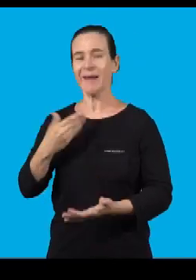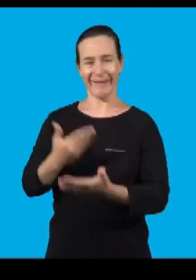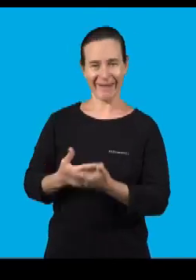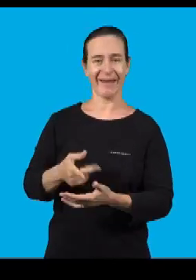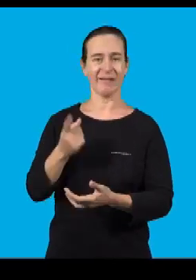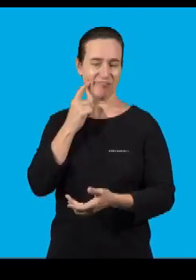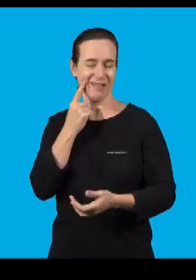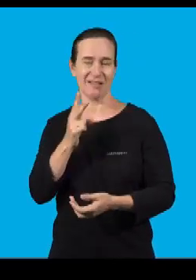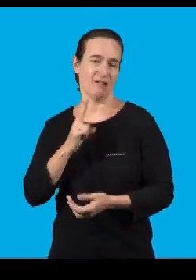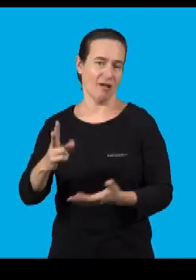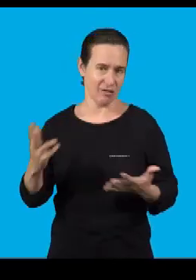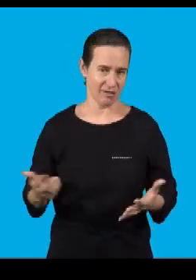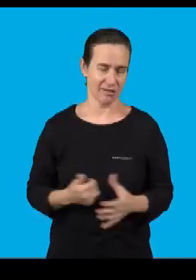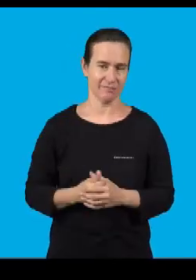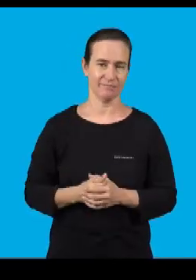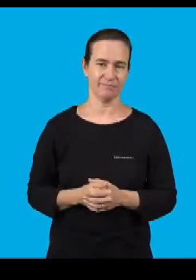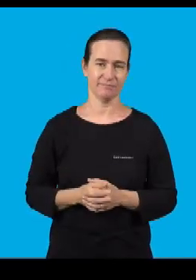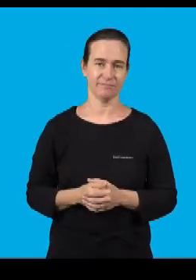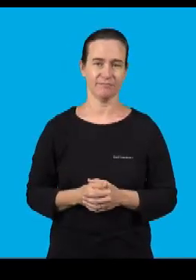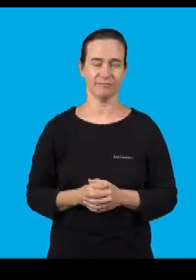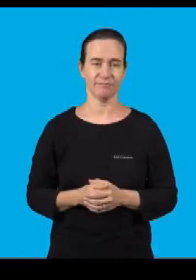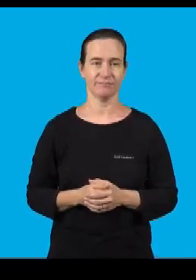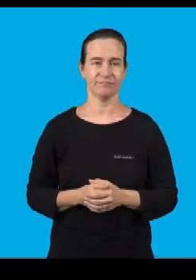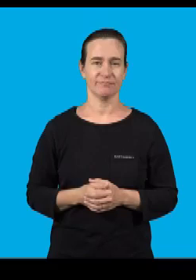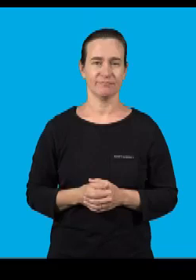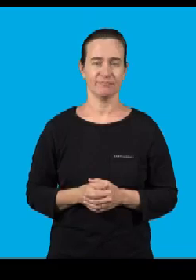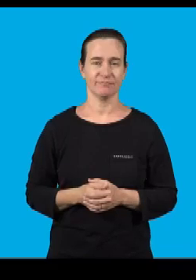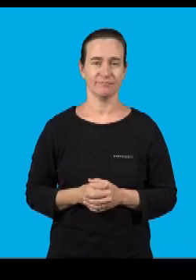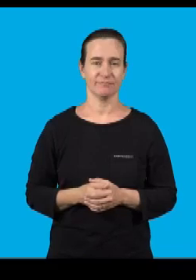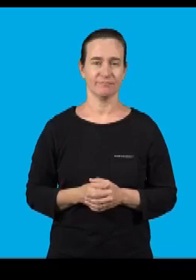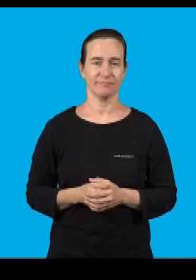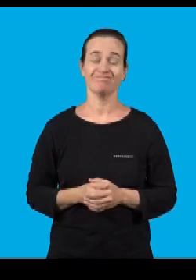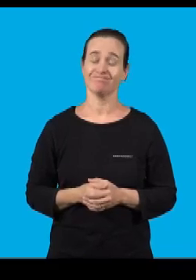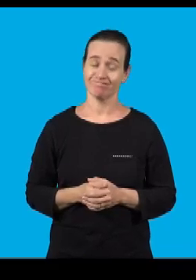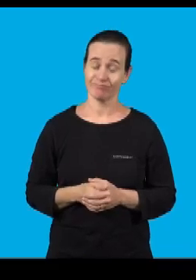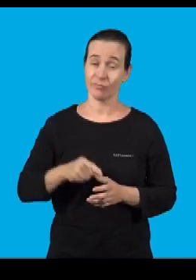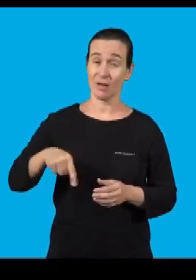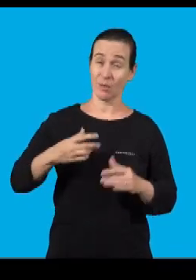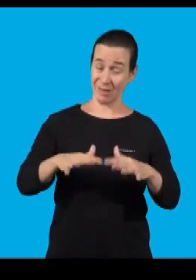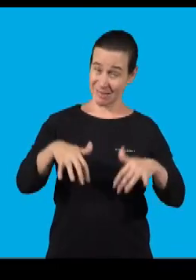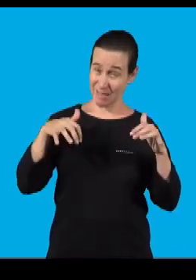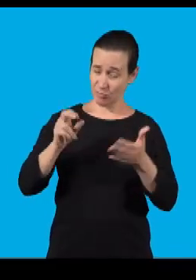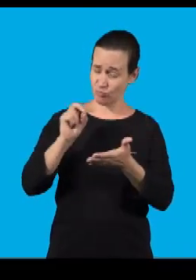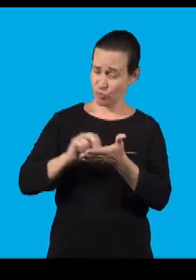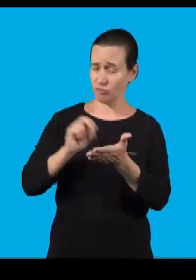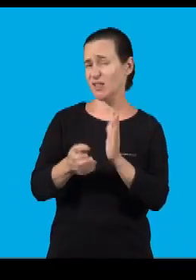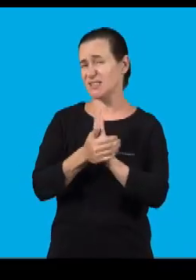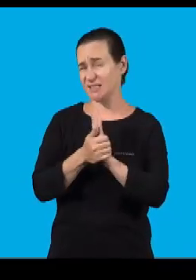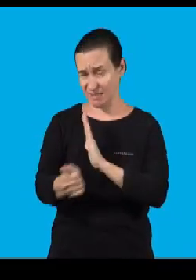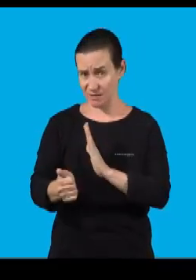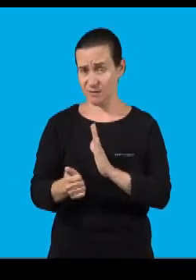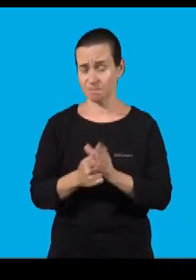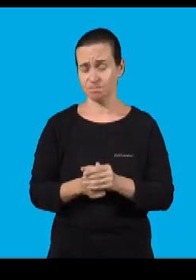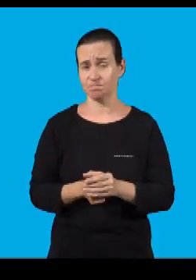scope required by that particular question. All right. Remember, in our exam